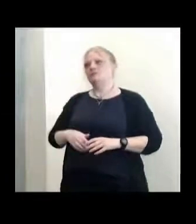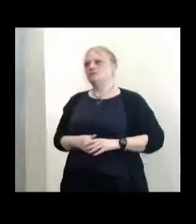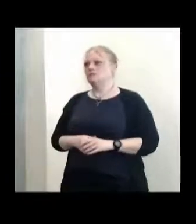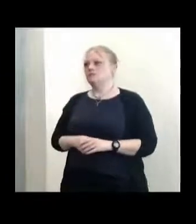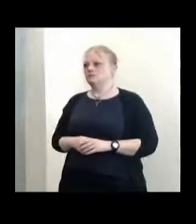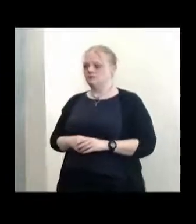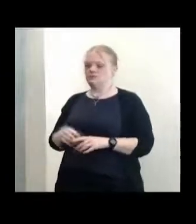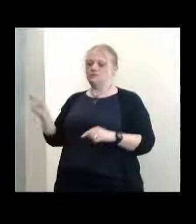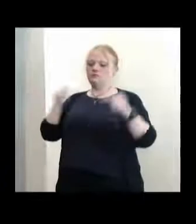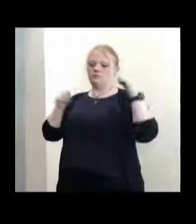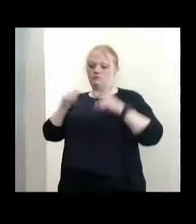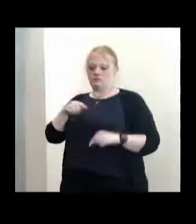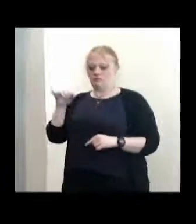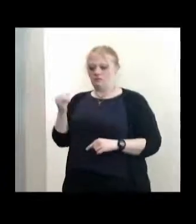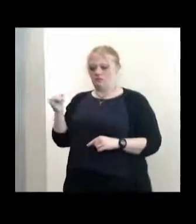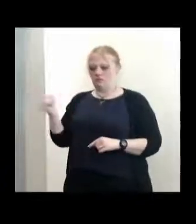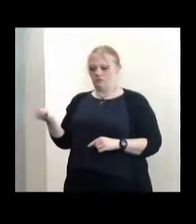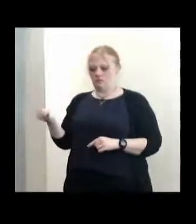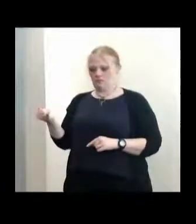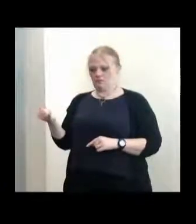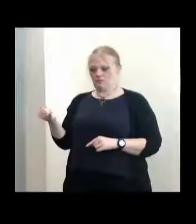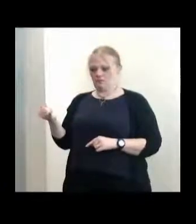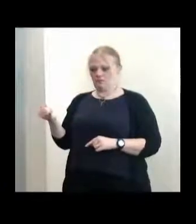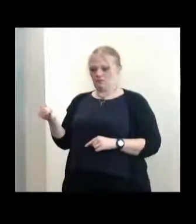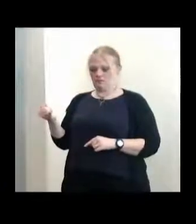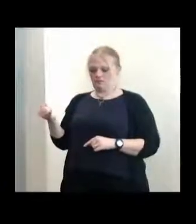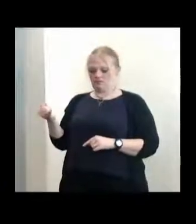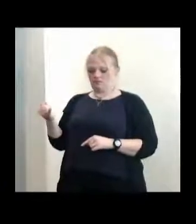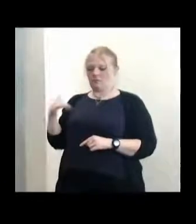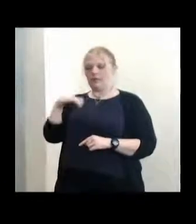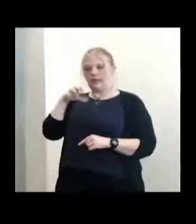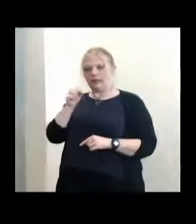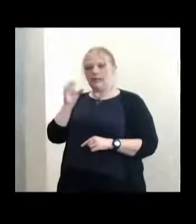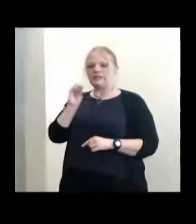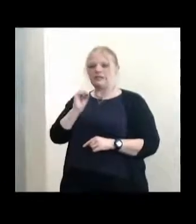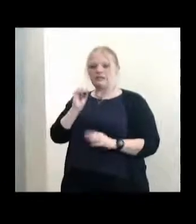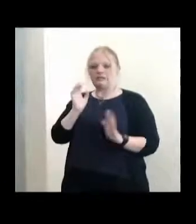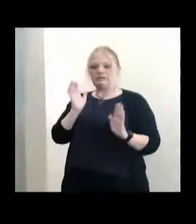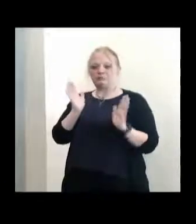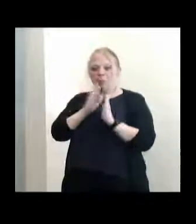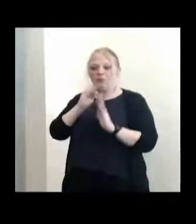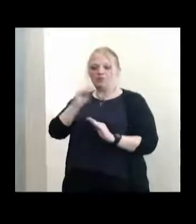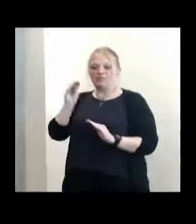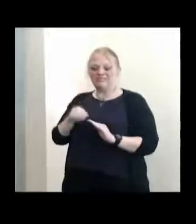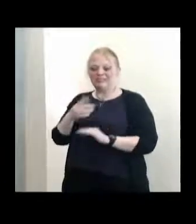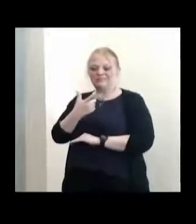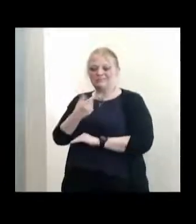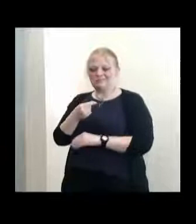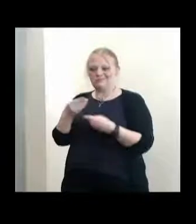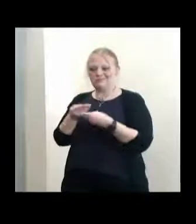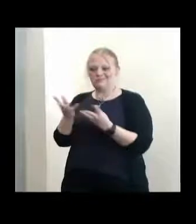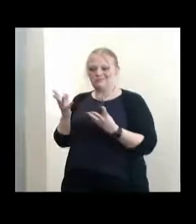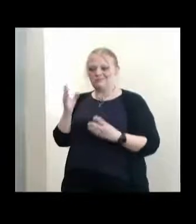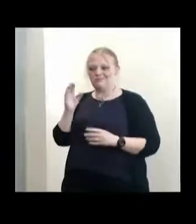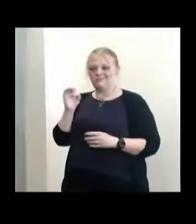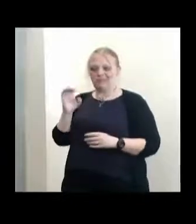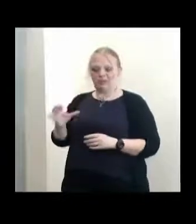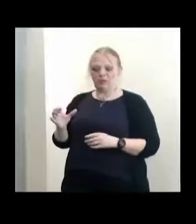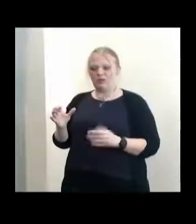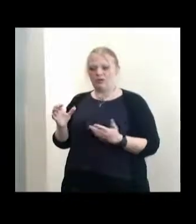Going back to the Johnson & Johnson news today, and even though it's a small percentage of the vaccines being distributed by the county, how do